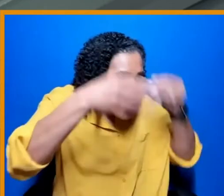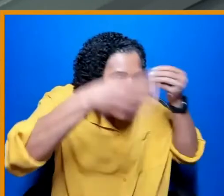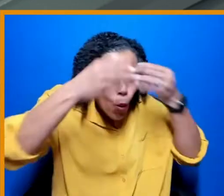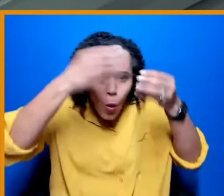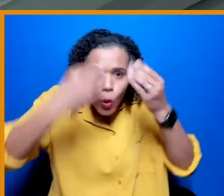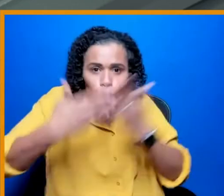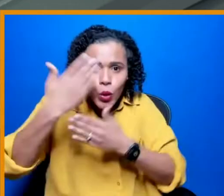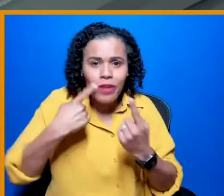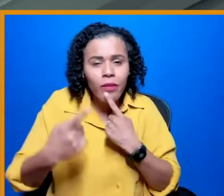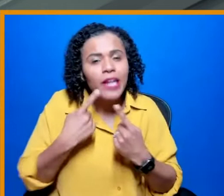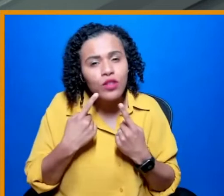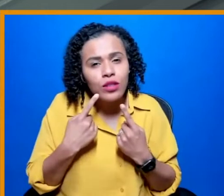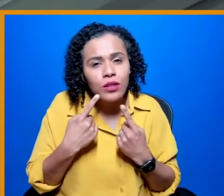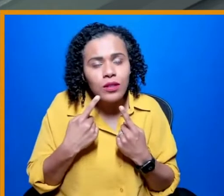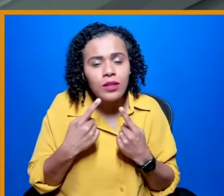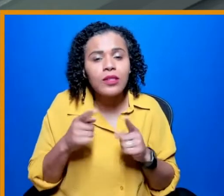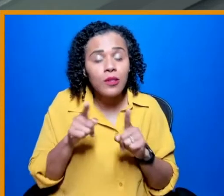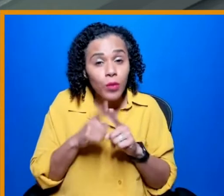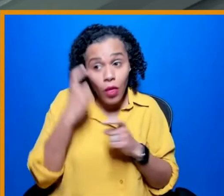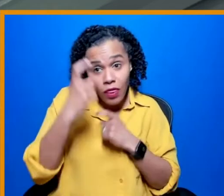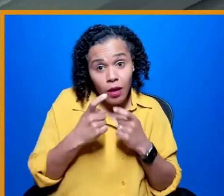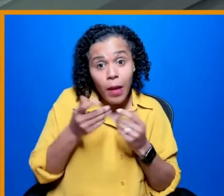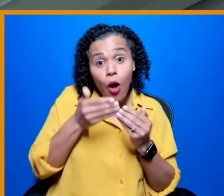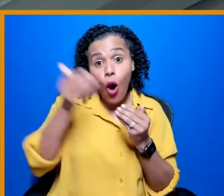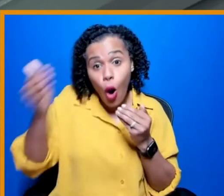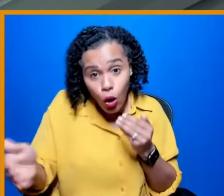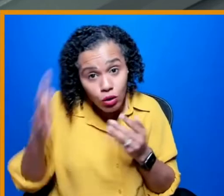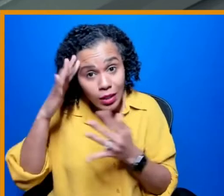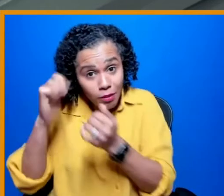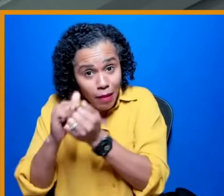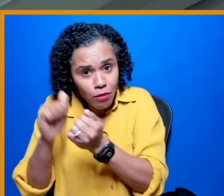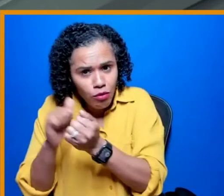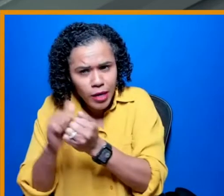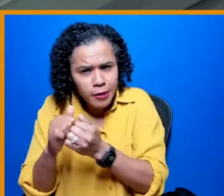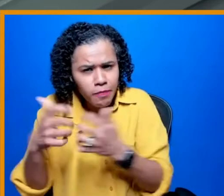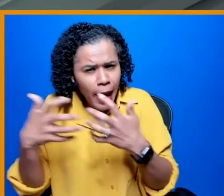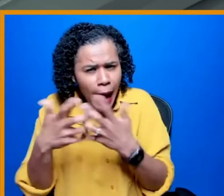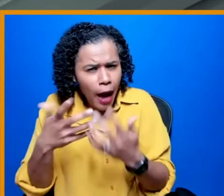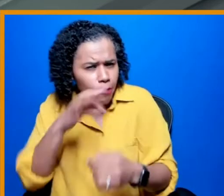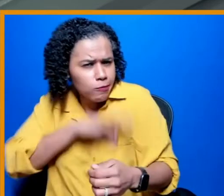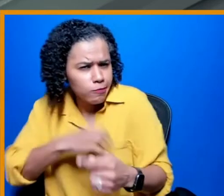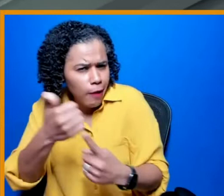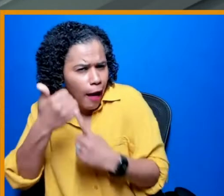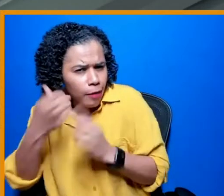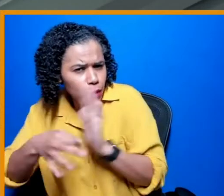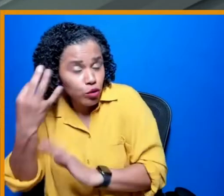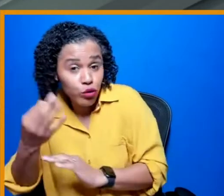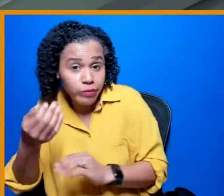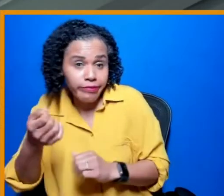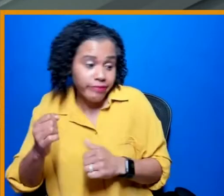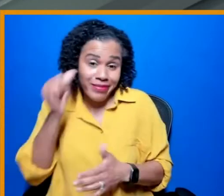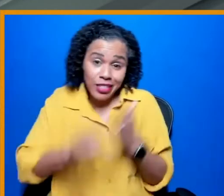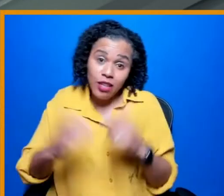embedding knowledge for long-term memory. And of course, it follows that we should have a